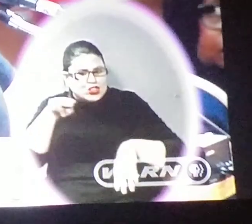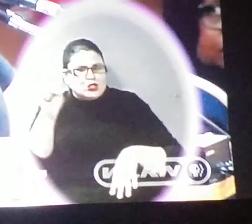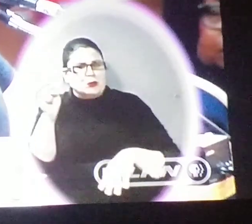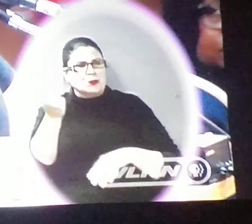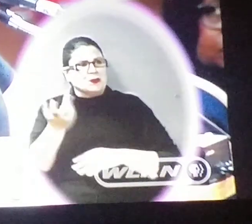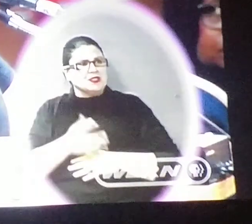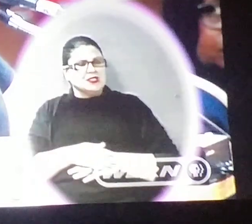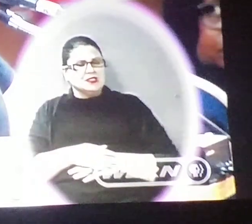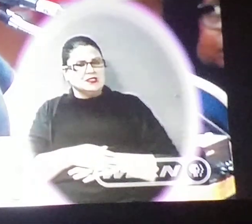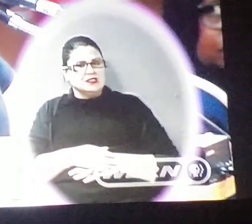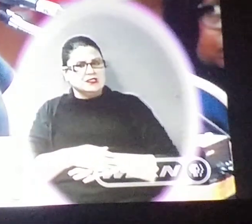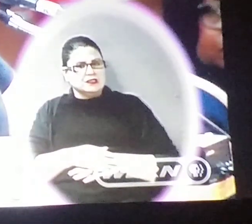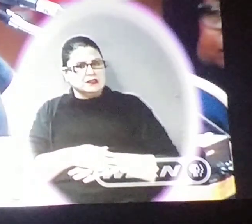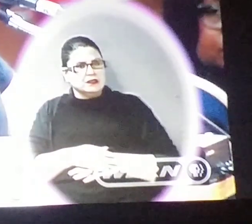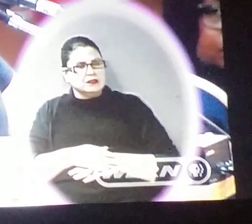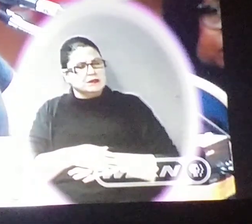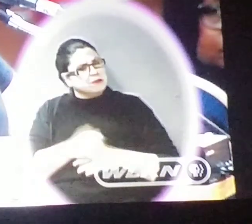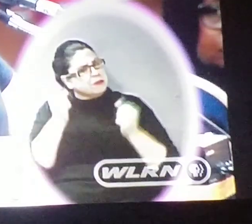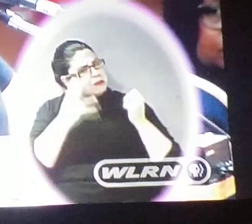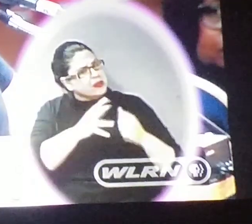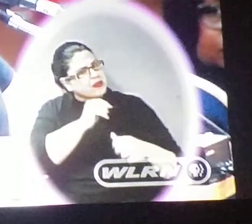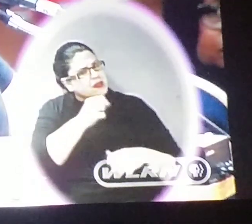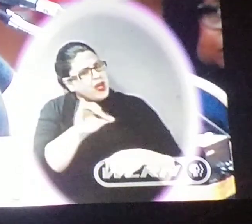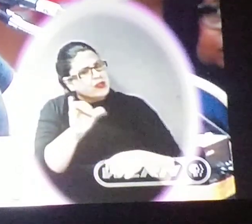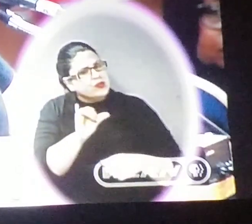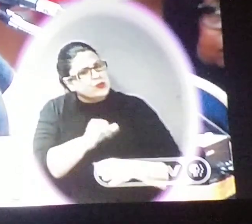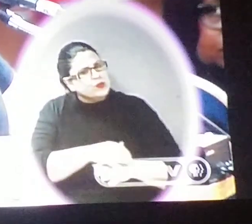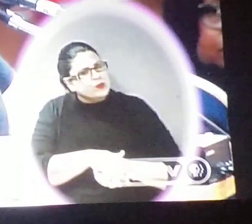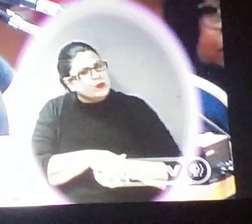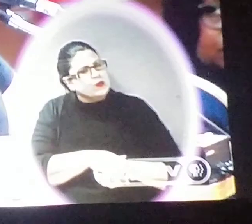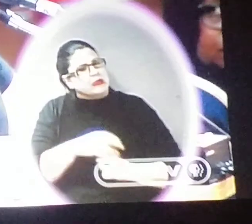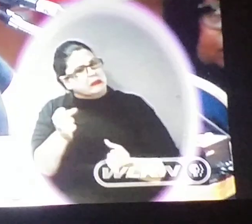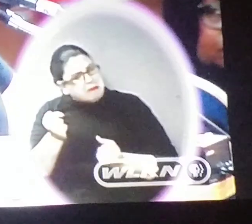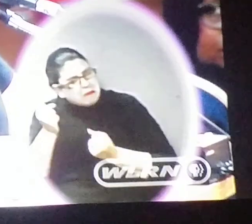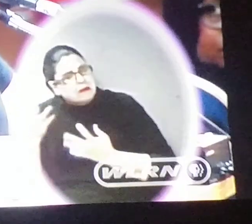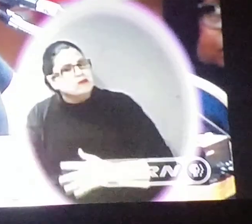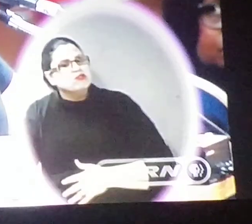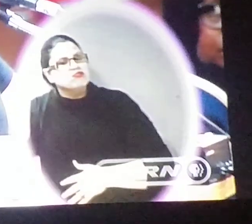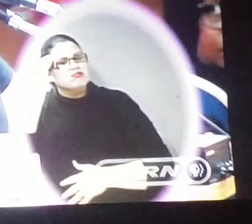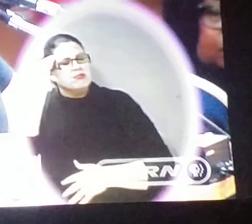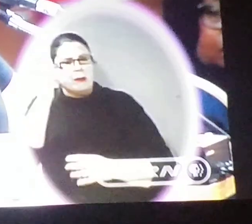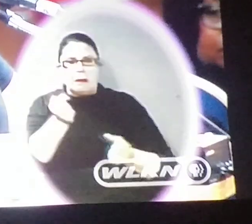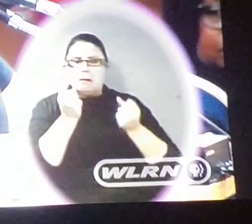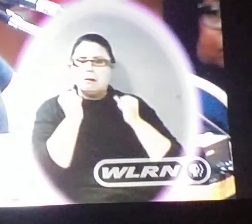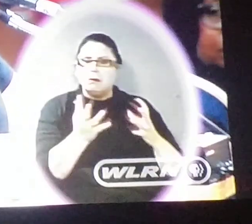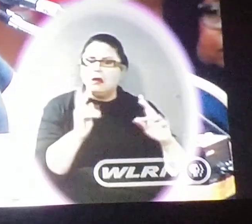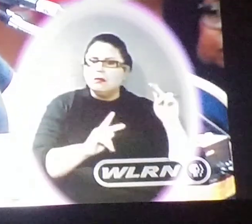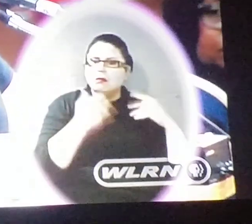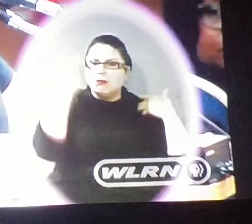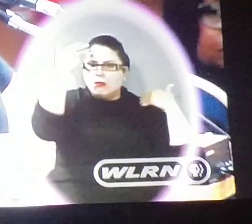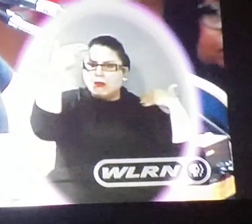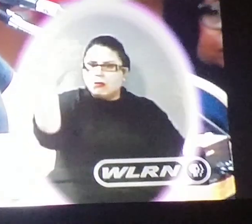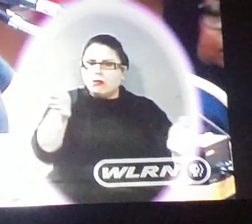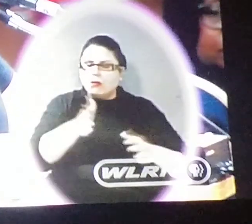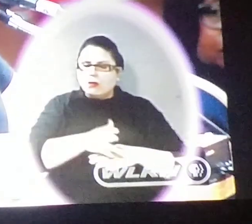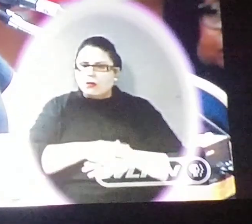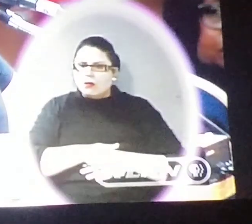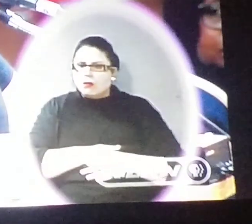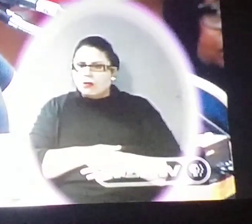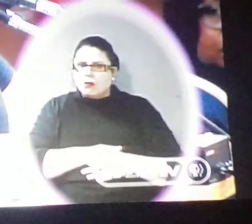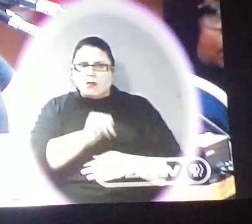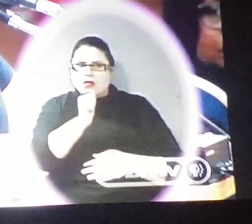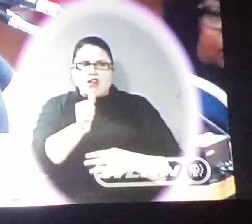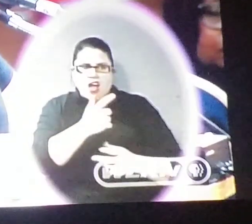but I come to find out many didn't. An overwhelming amount of people do not watch the news or participate in social